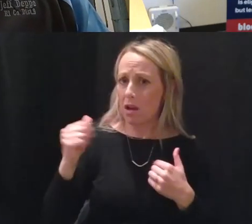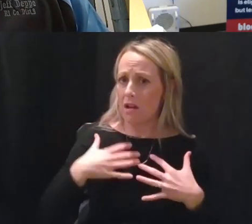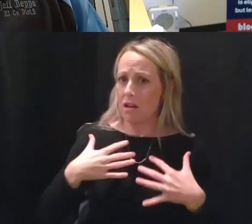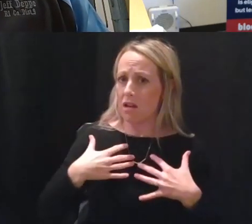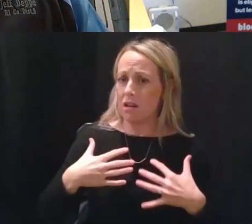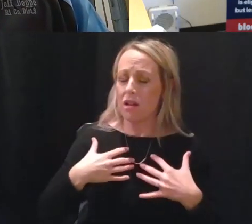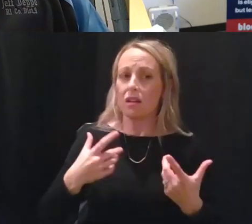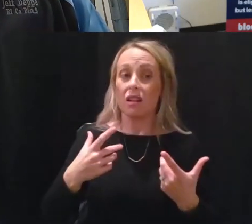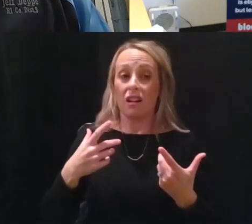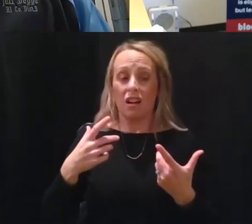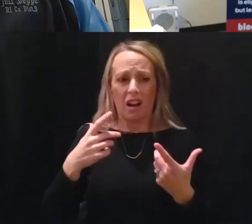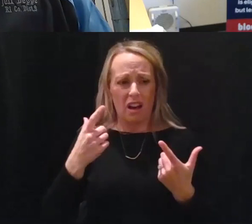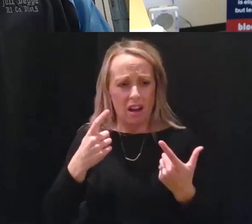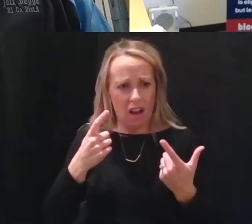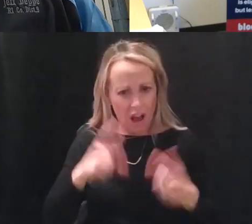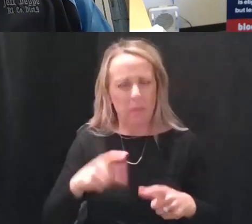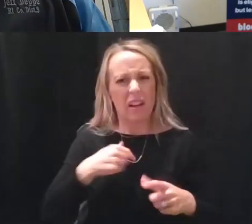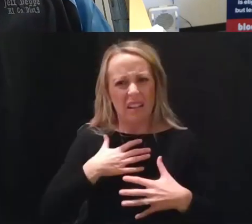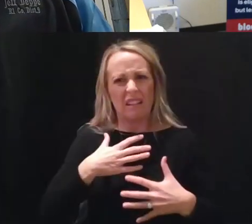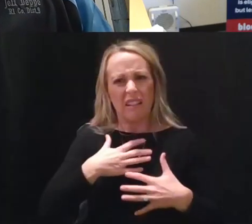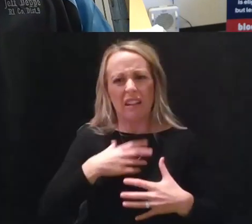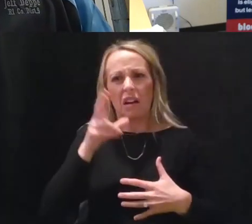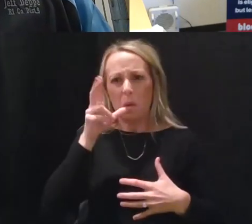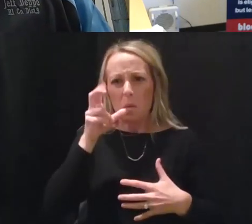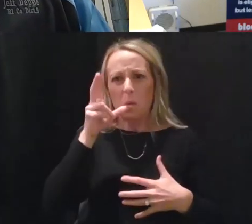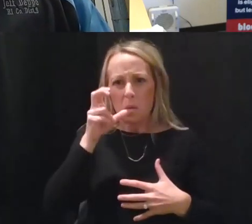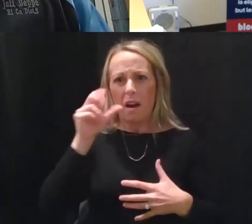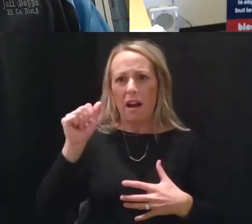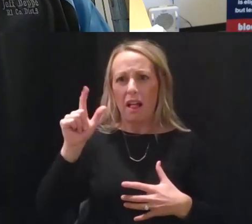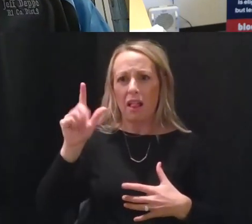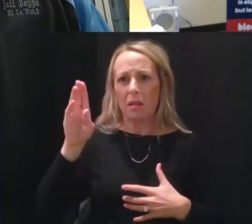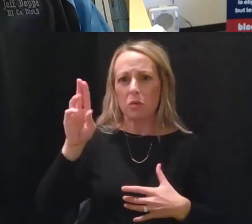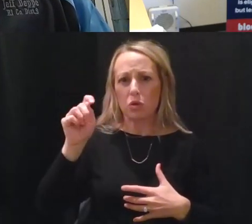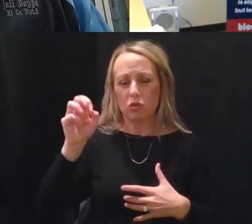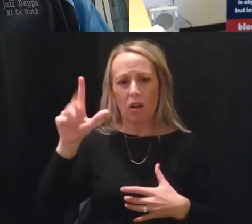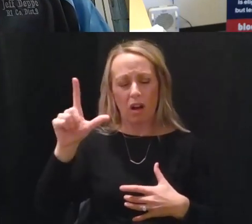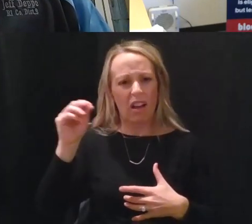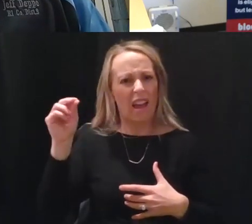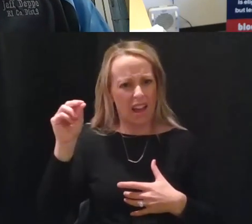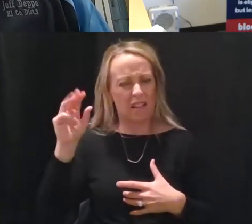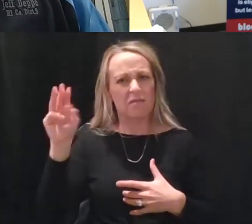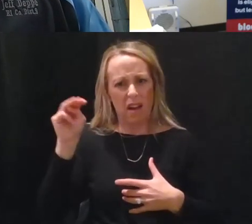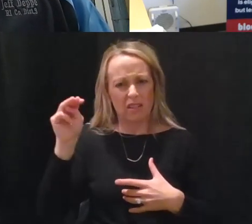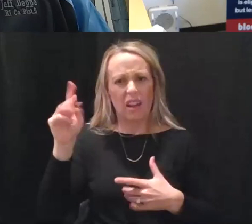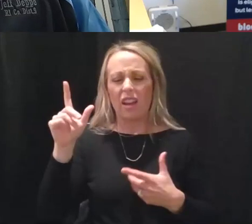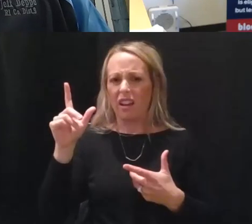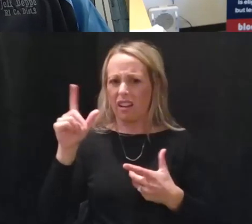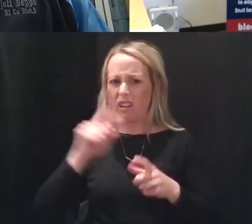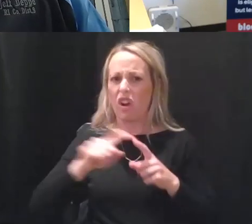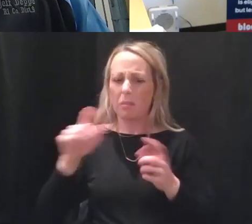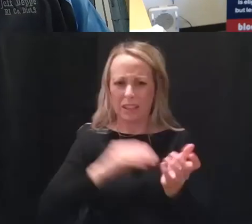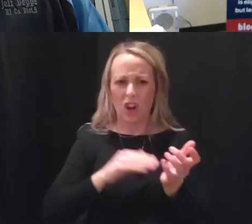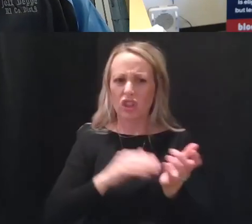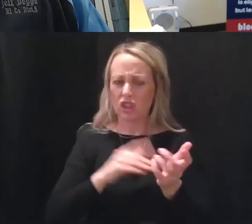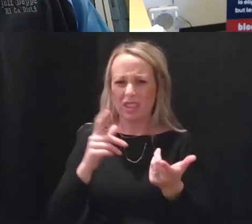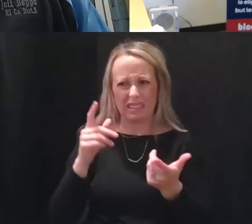my doctor. So about 5 o'clock in the morning, I had called my doctor and she just said, let's just go to the ER, make